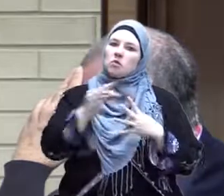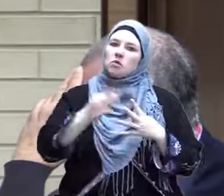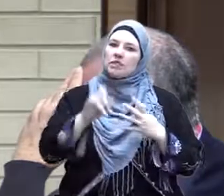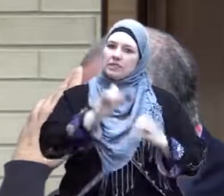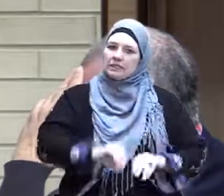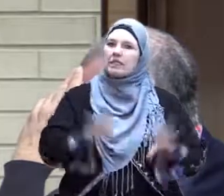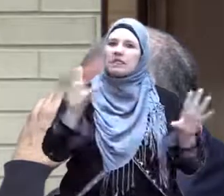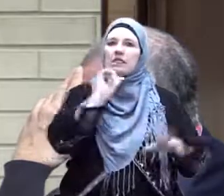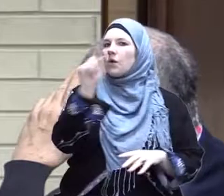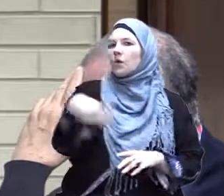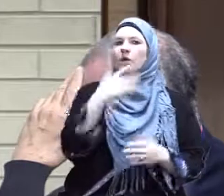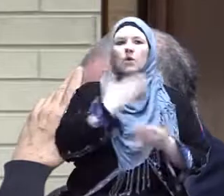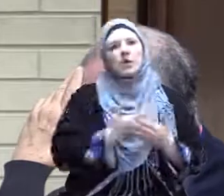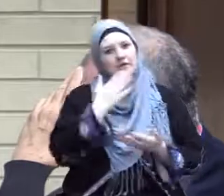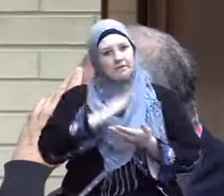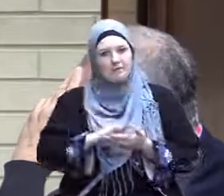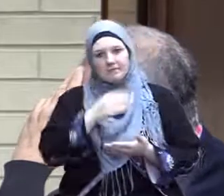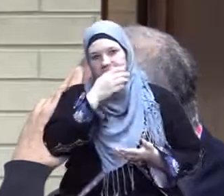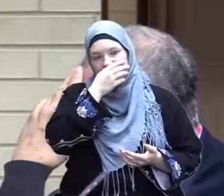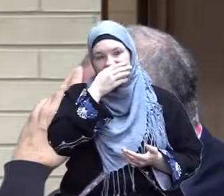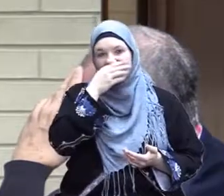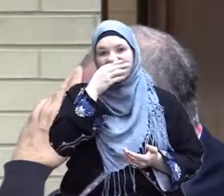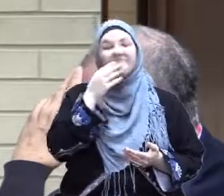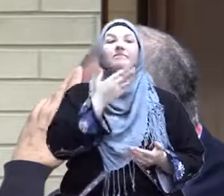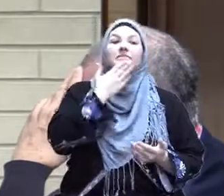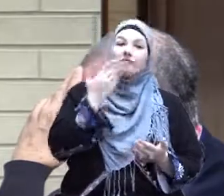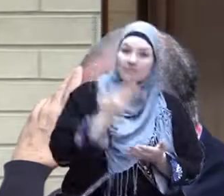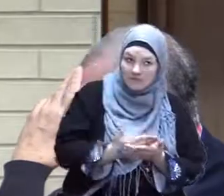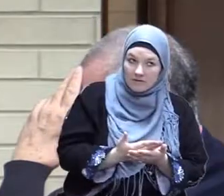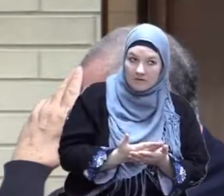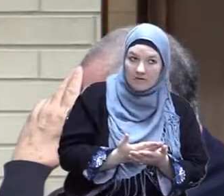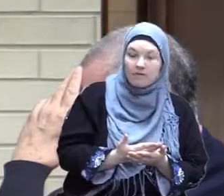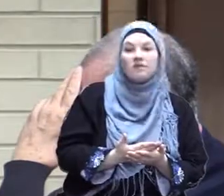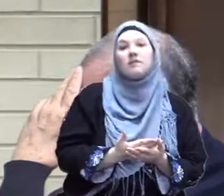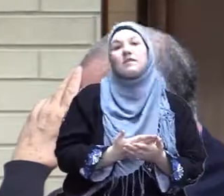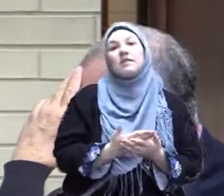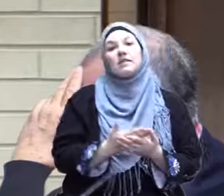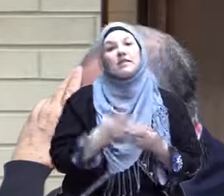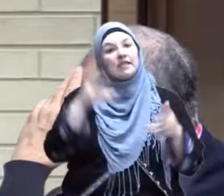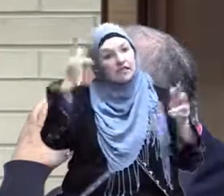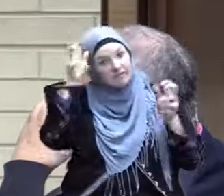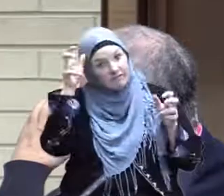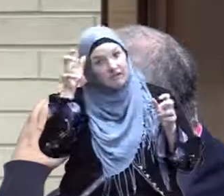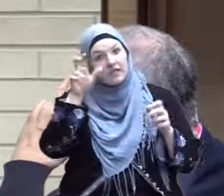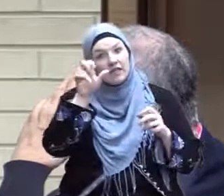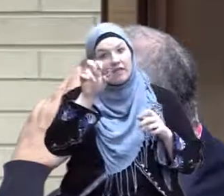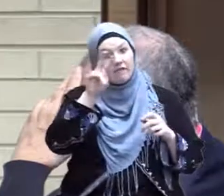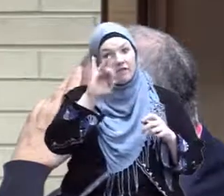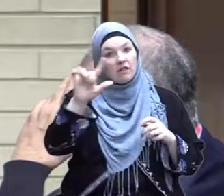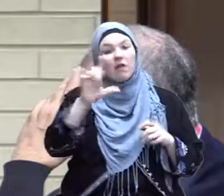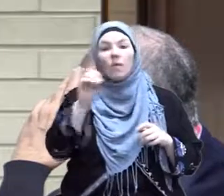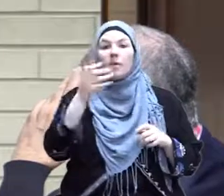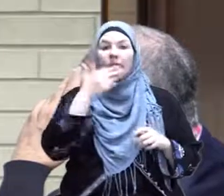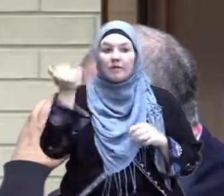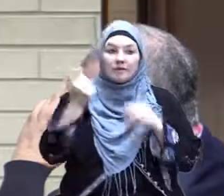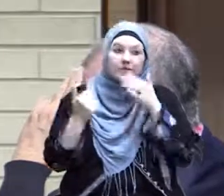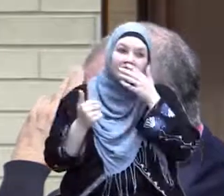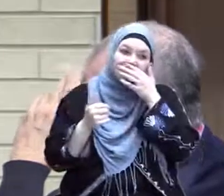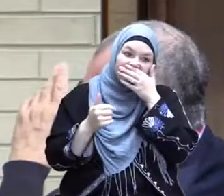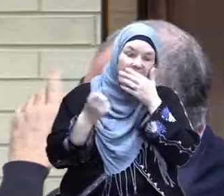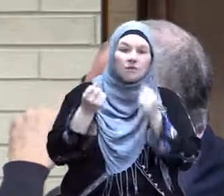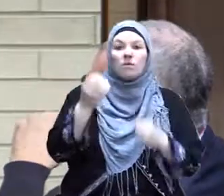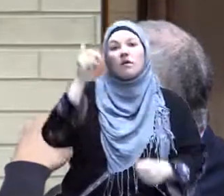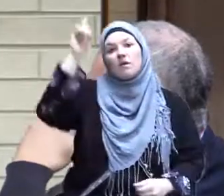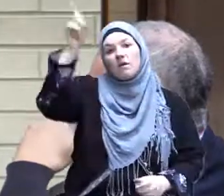clear. It's not only good and bad, it is good, it's evil, and it's what's better. So Allah